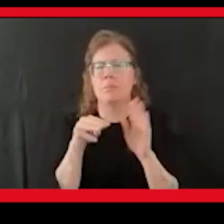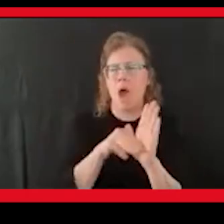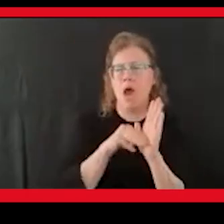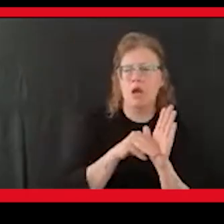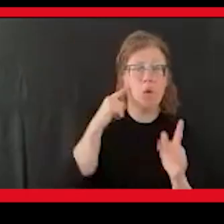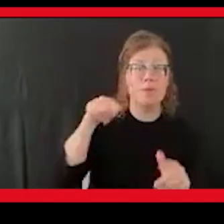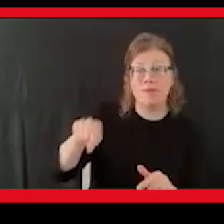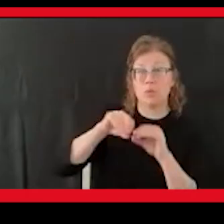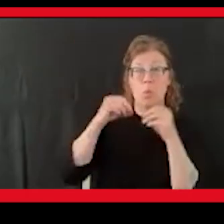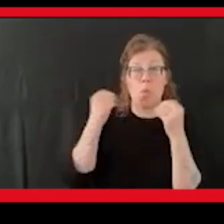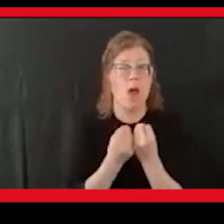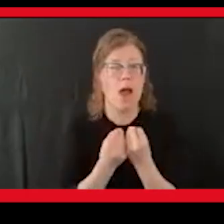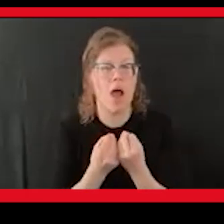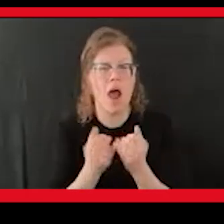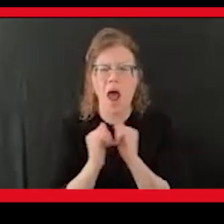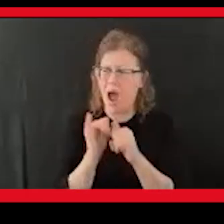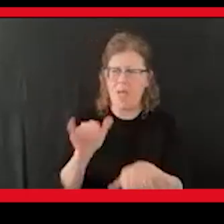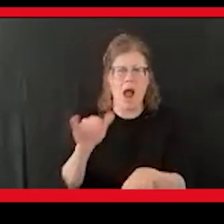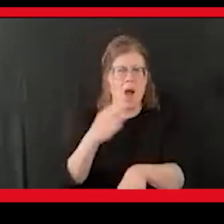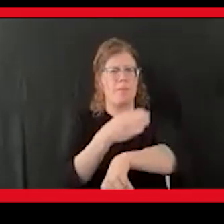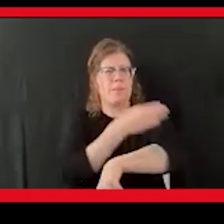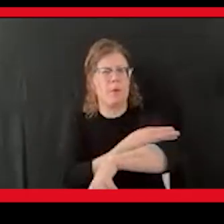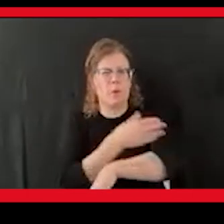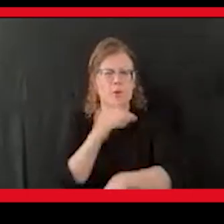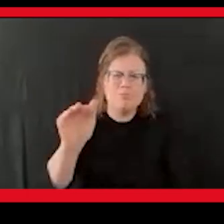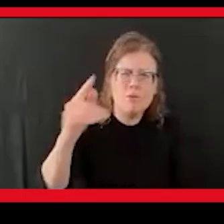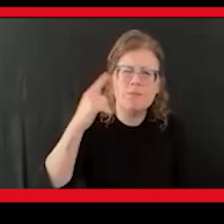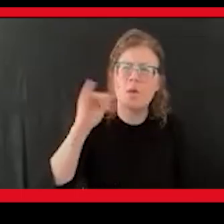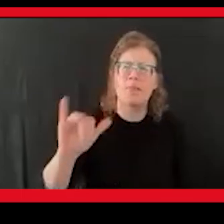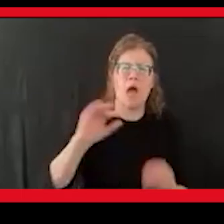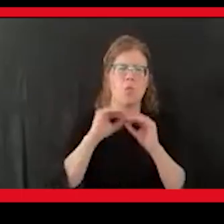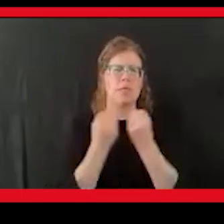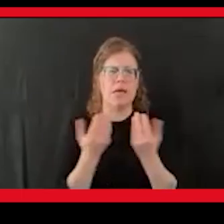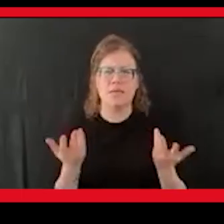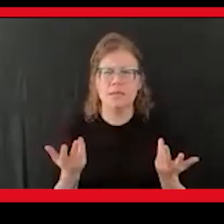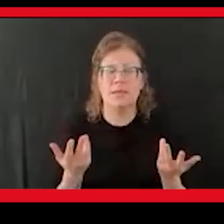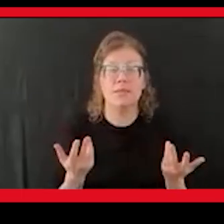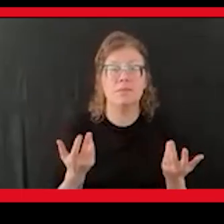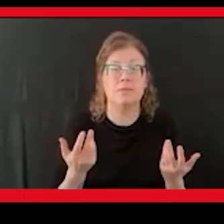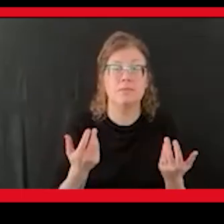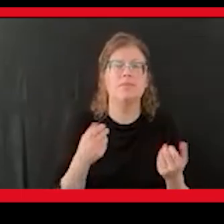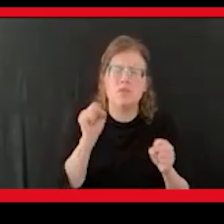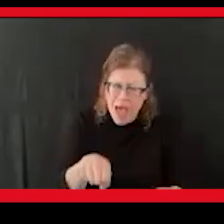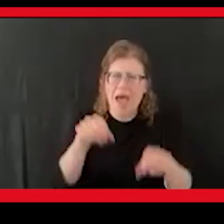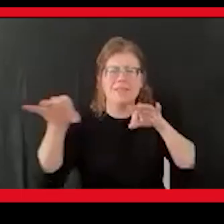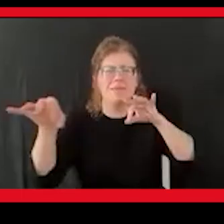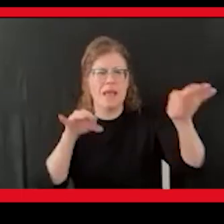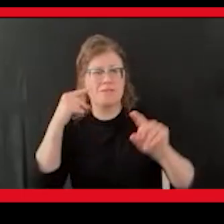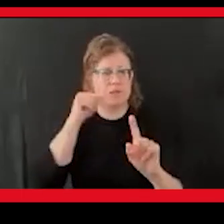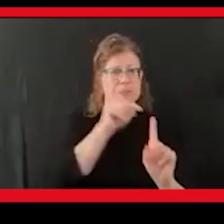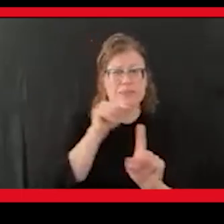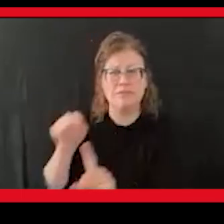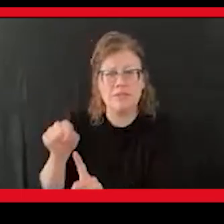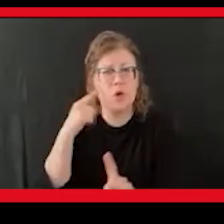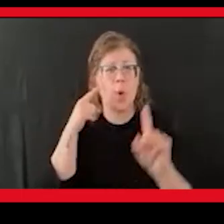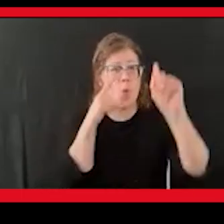You can talk about your organization's discipline-specific goals and impacts that the project may have on the